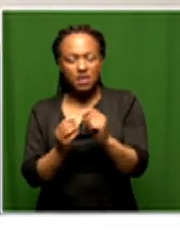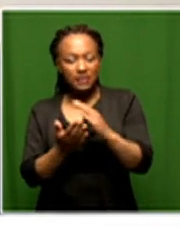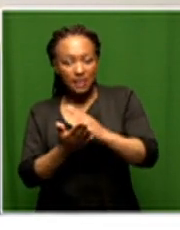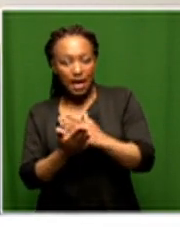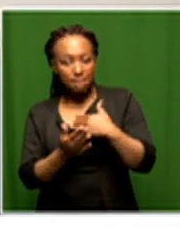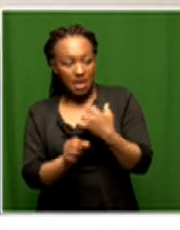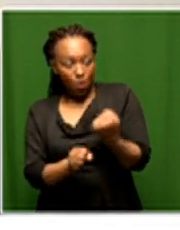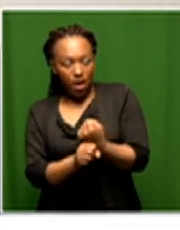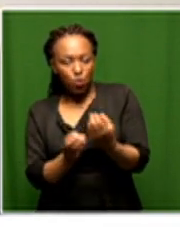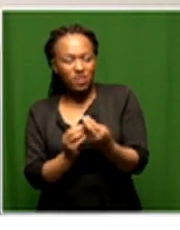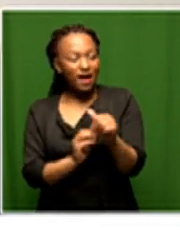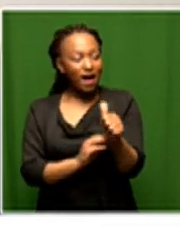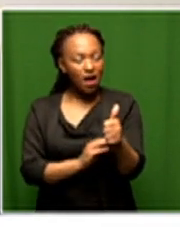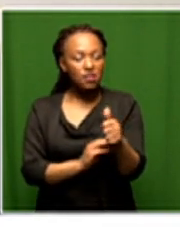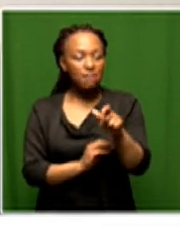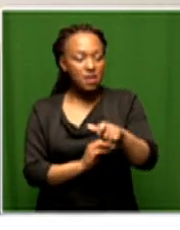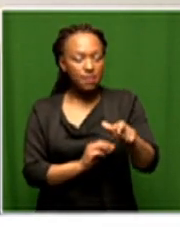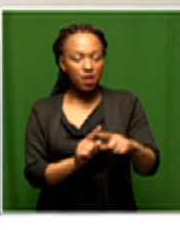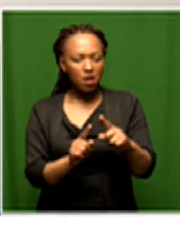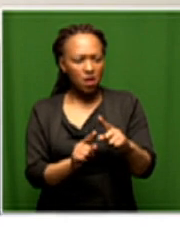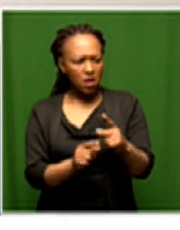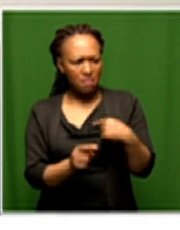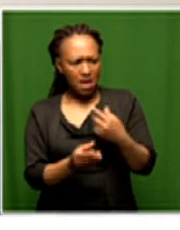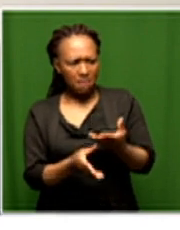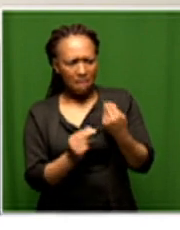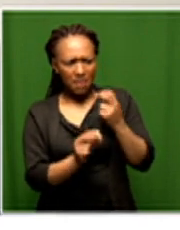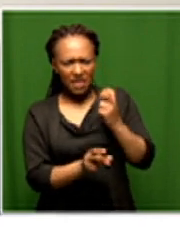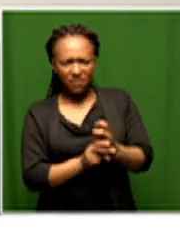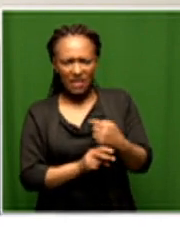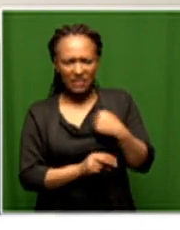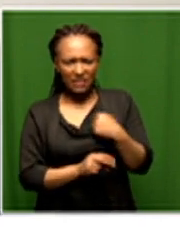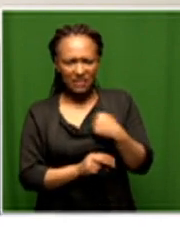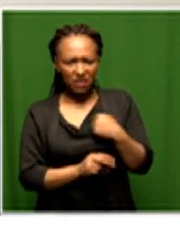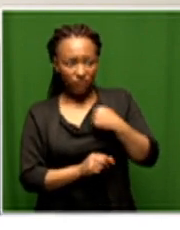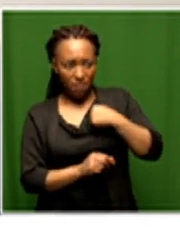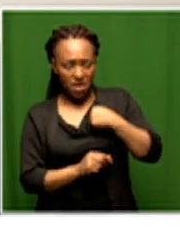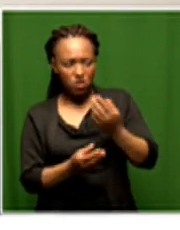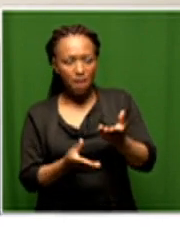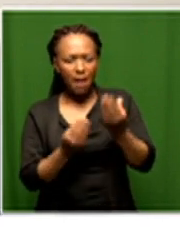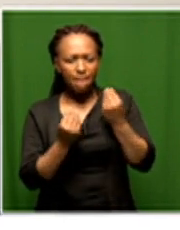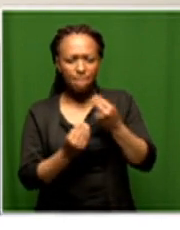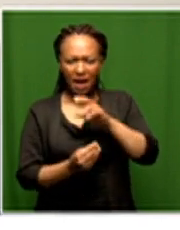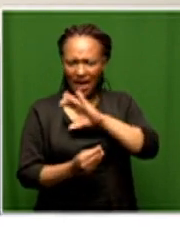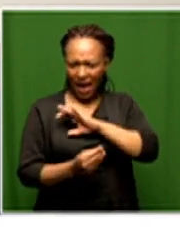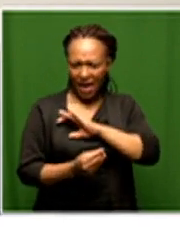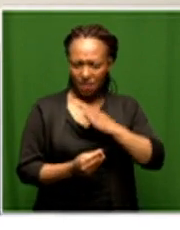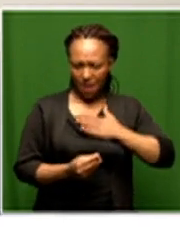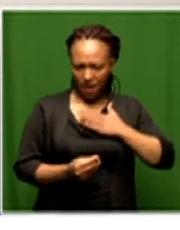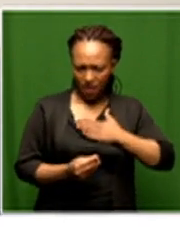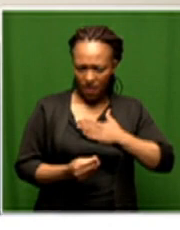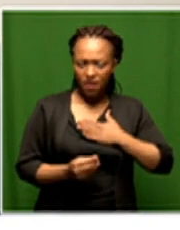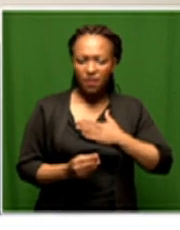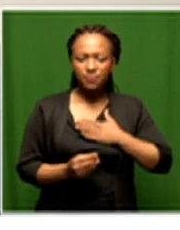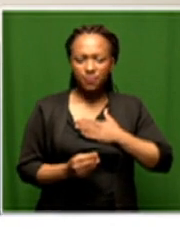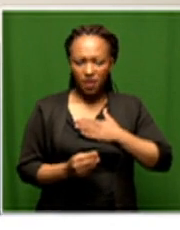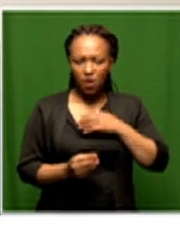I've worked with personally. So I find that they find it very difficult to find clients, if I could say, or